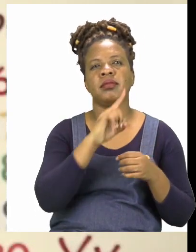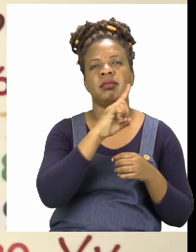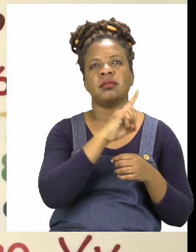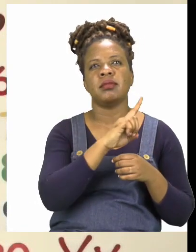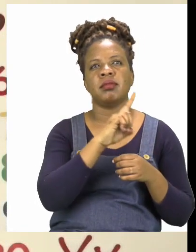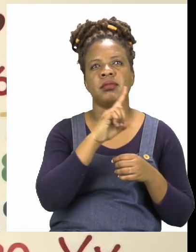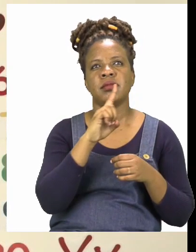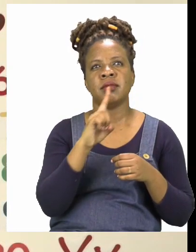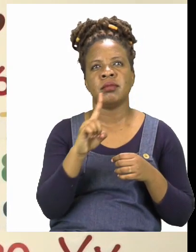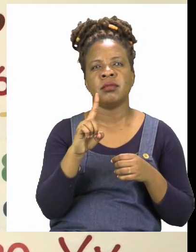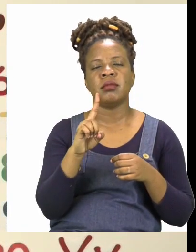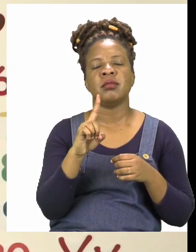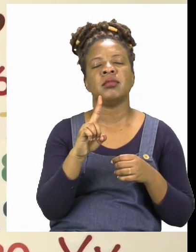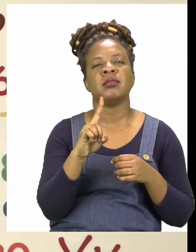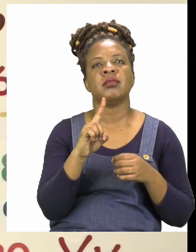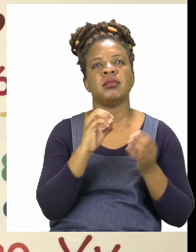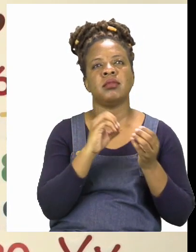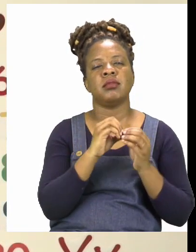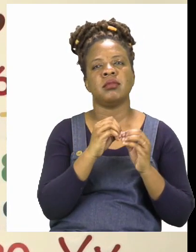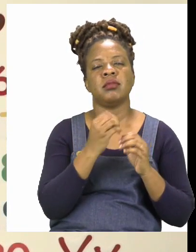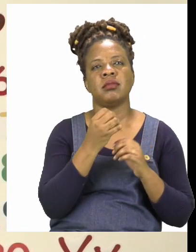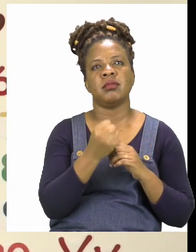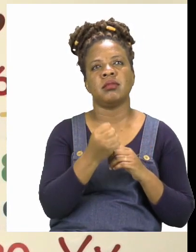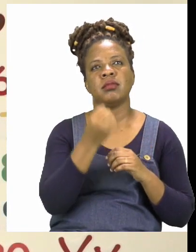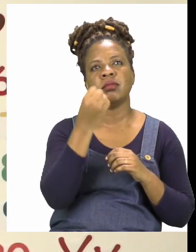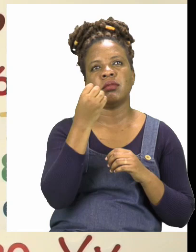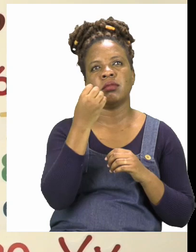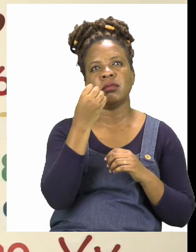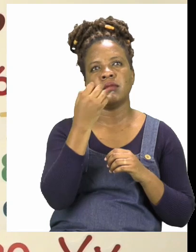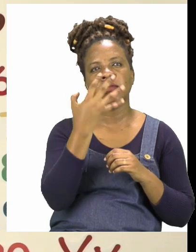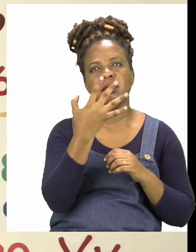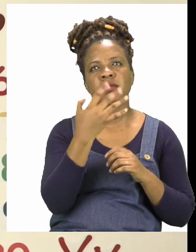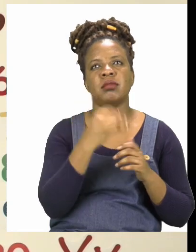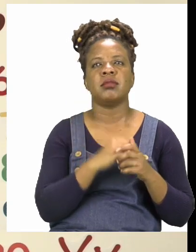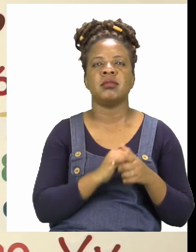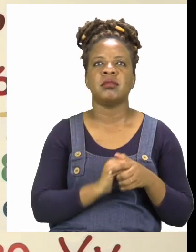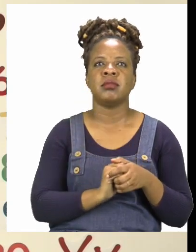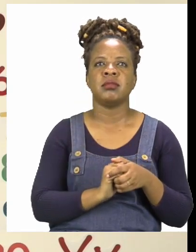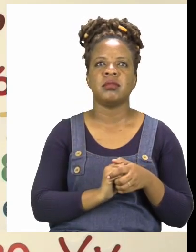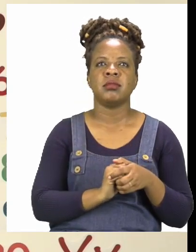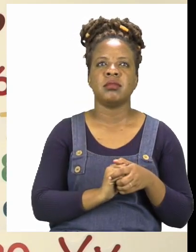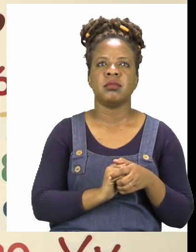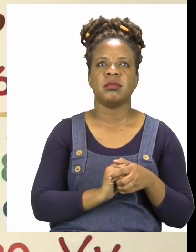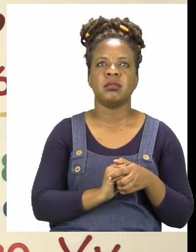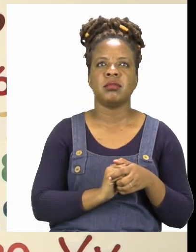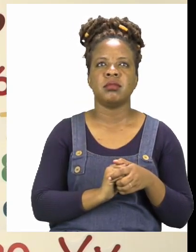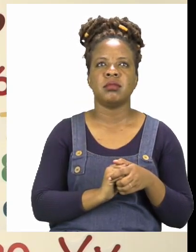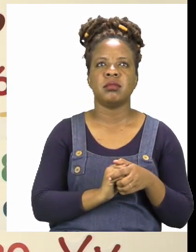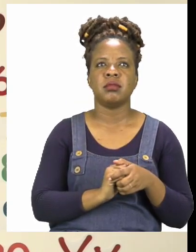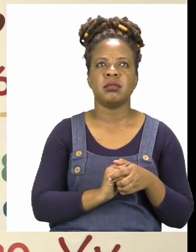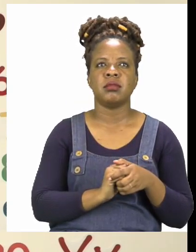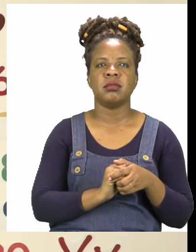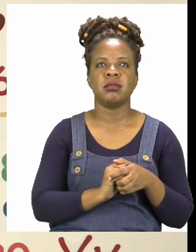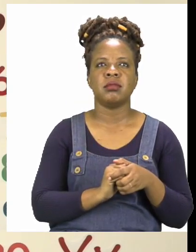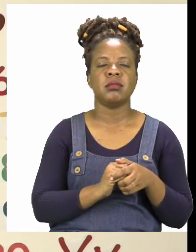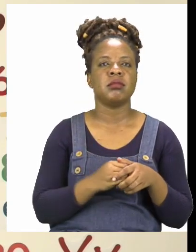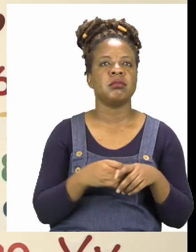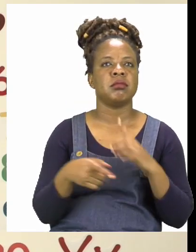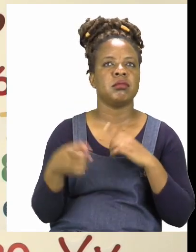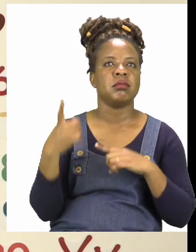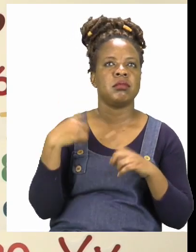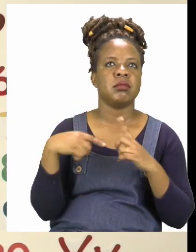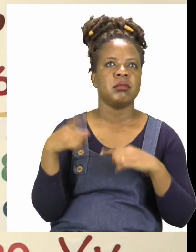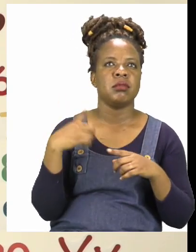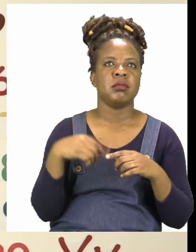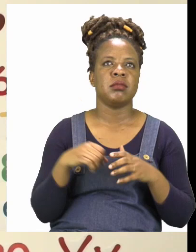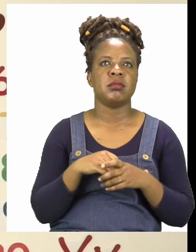minutes to. So now that we know our clock, let's revise what we have just said. We